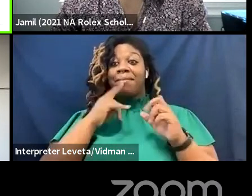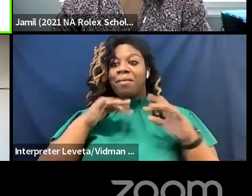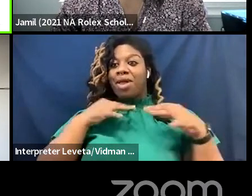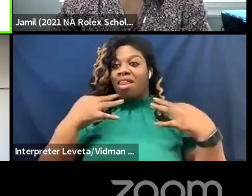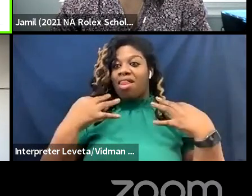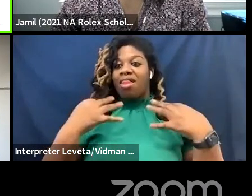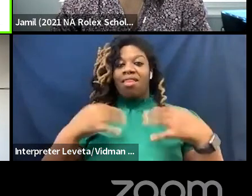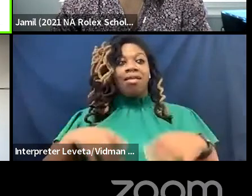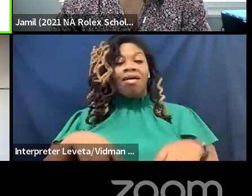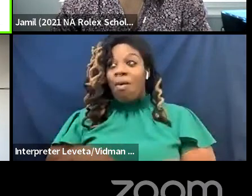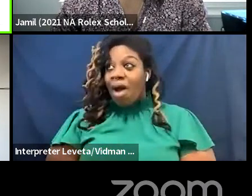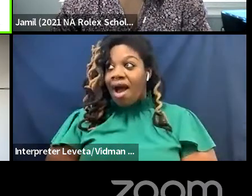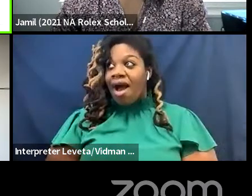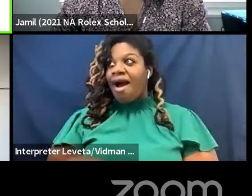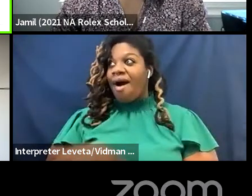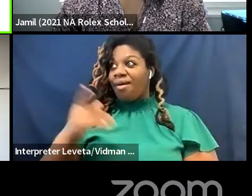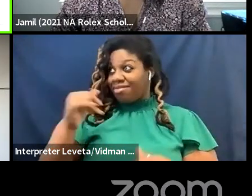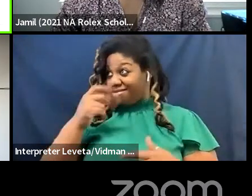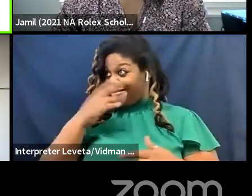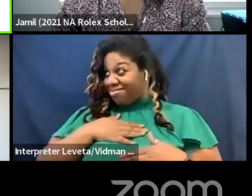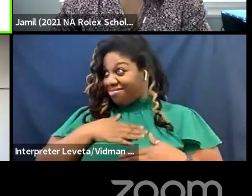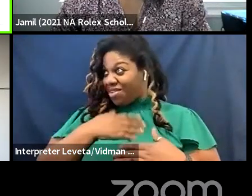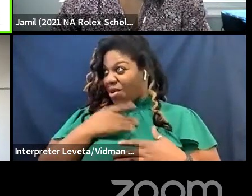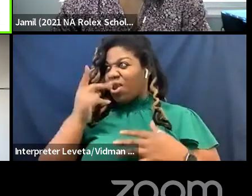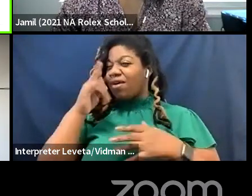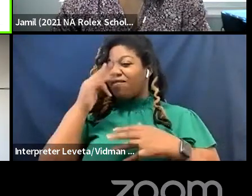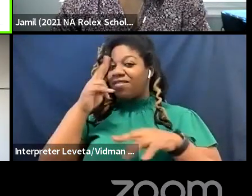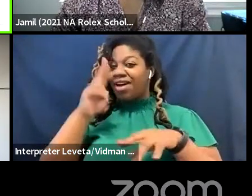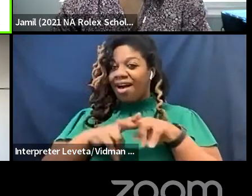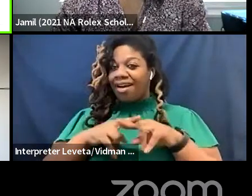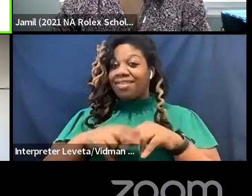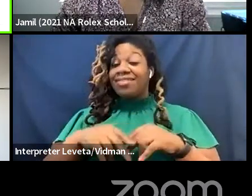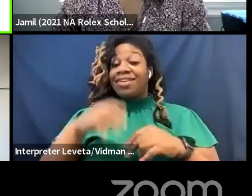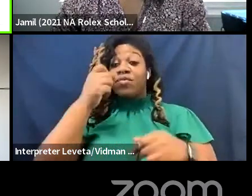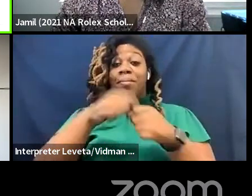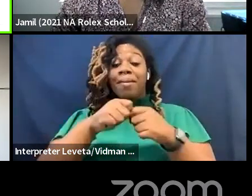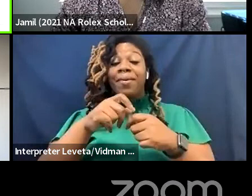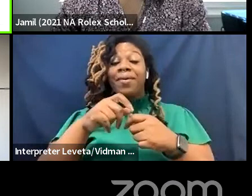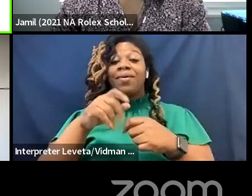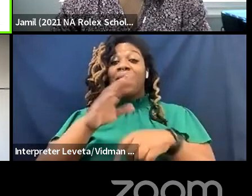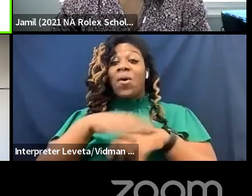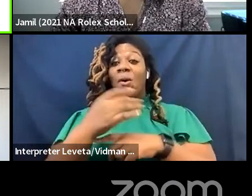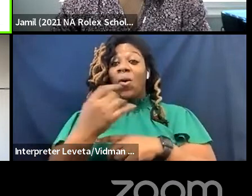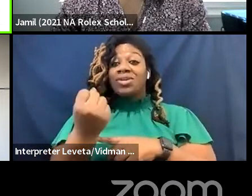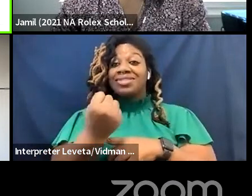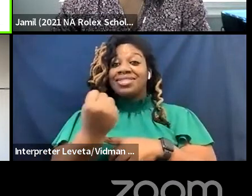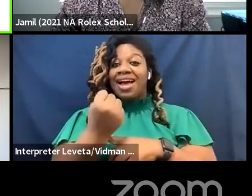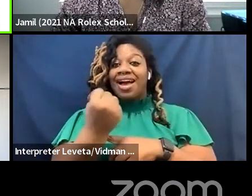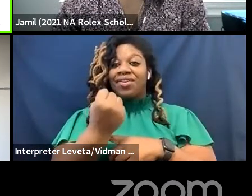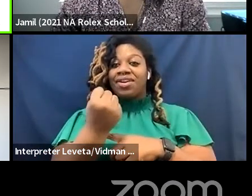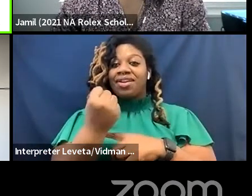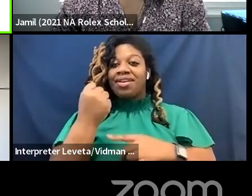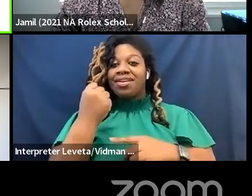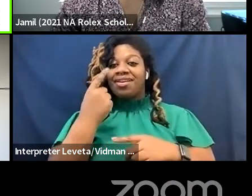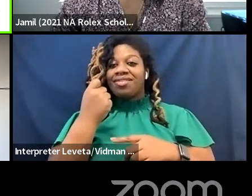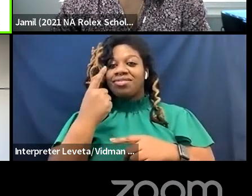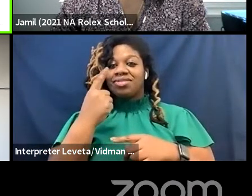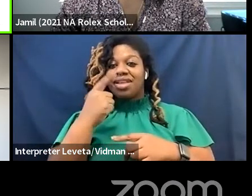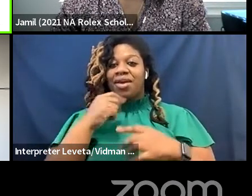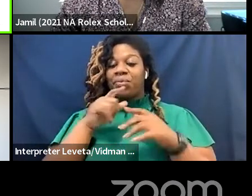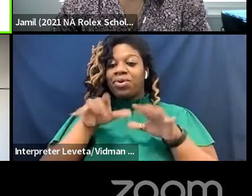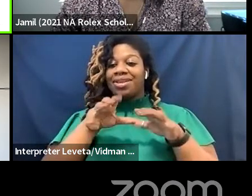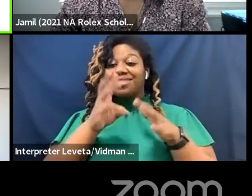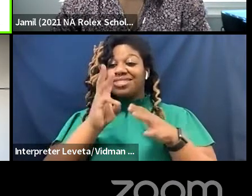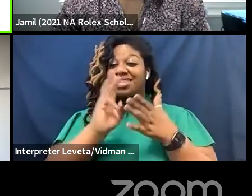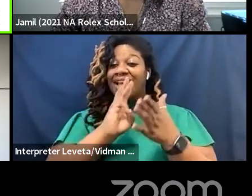fun? And mind you, they're asking me this on our Saturday, which we spent 6 hours doing skills in the pool, then did open water dives 1 and 2 right after. And I'm